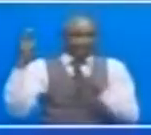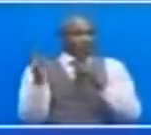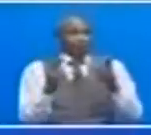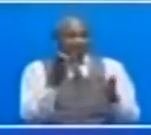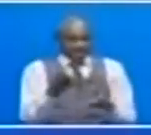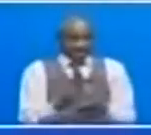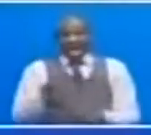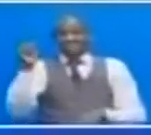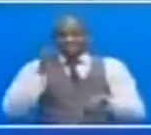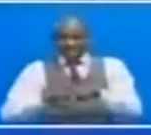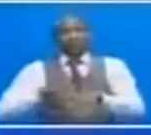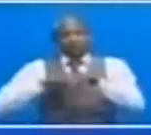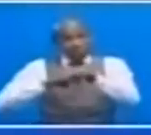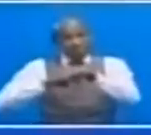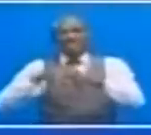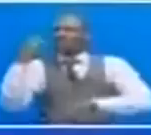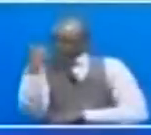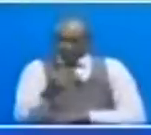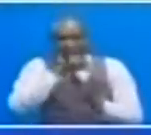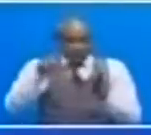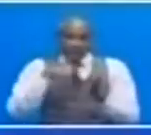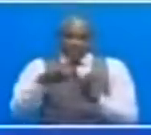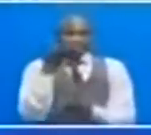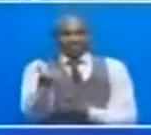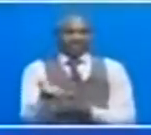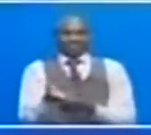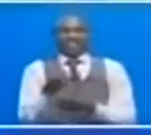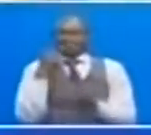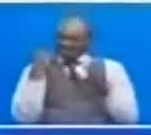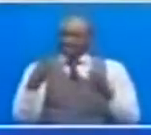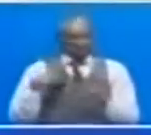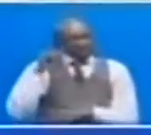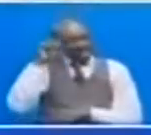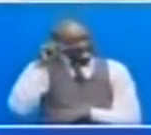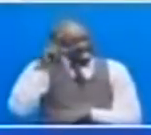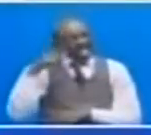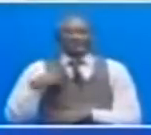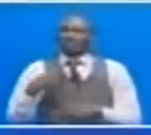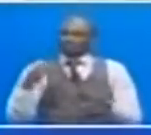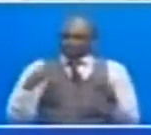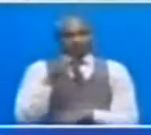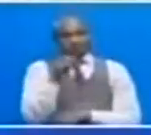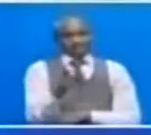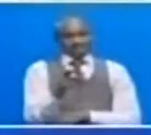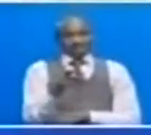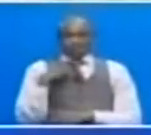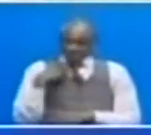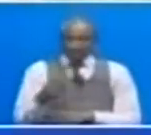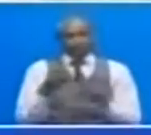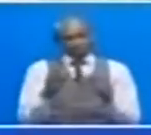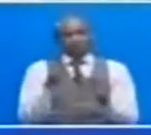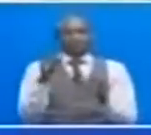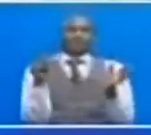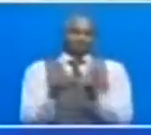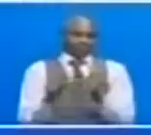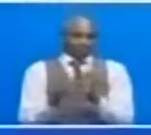and at times traffic comes to a complete stop, an age-long headache that has occasioned the birth of an ambitious project that targets to settle the dust